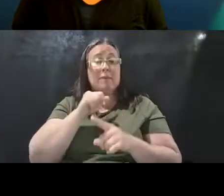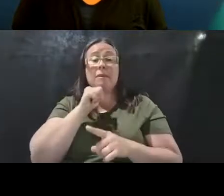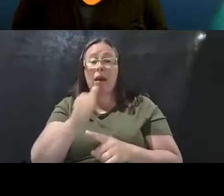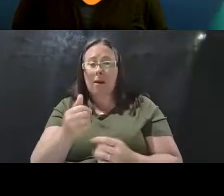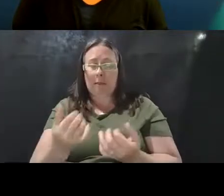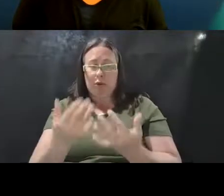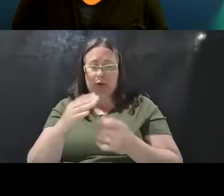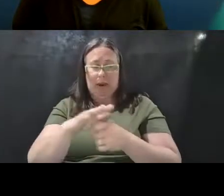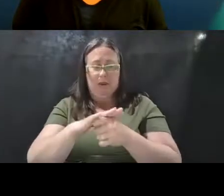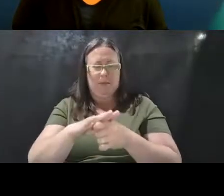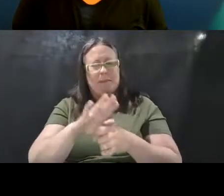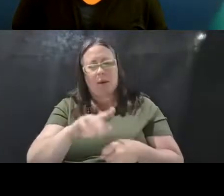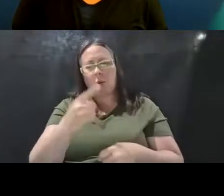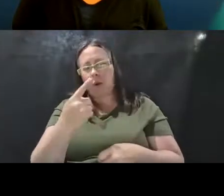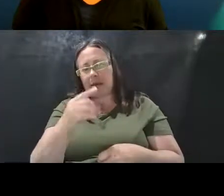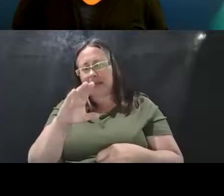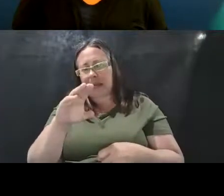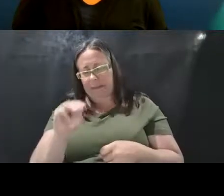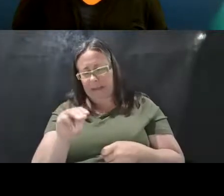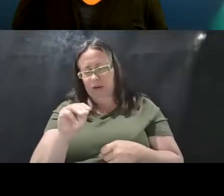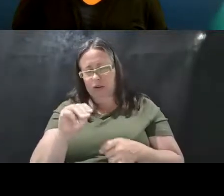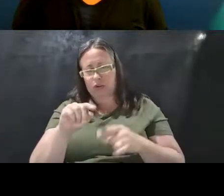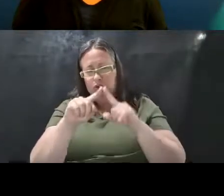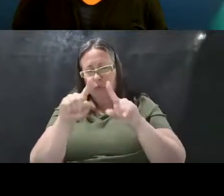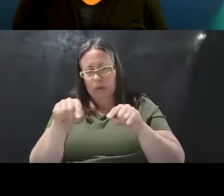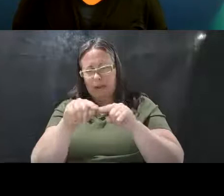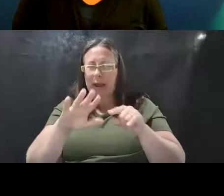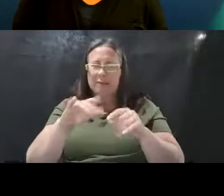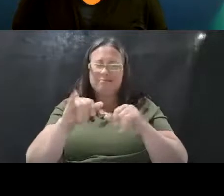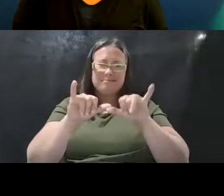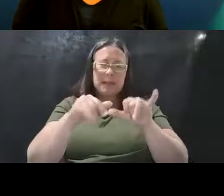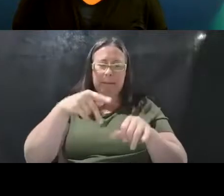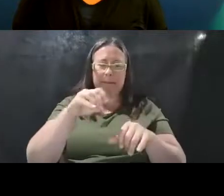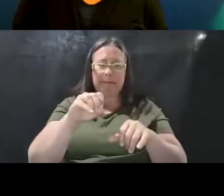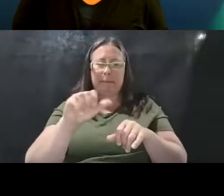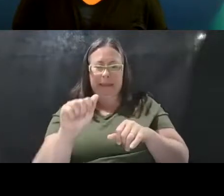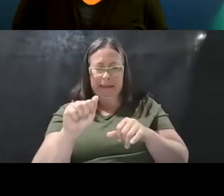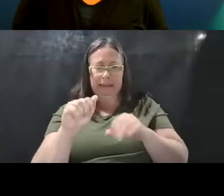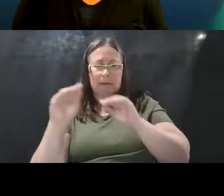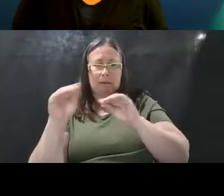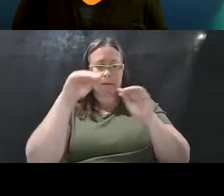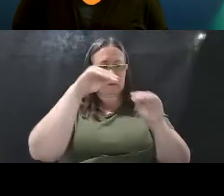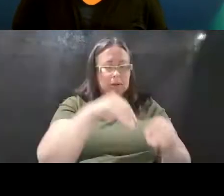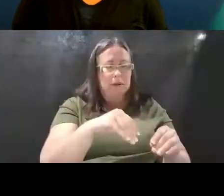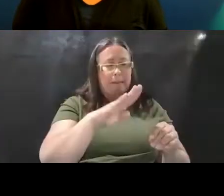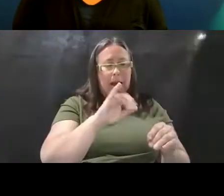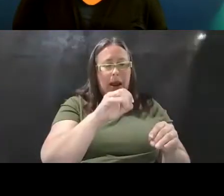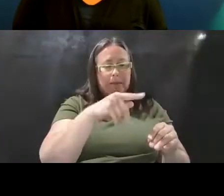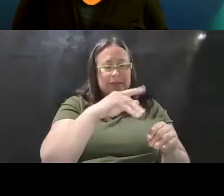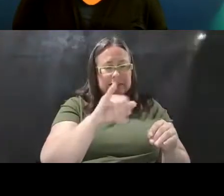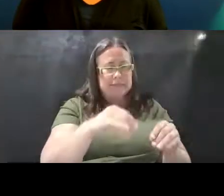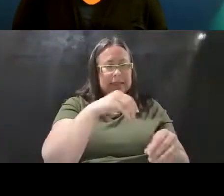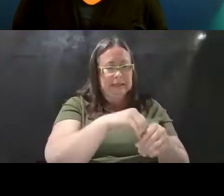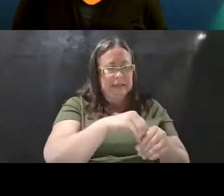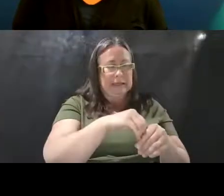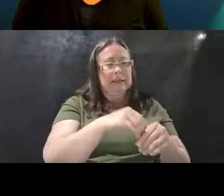1 centimeter square, about the size of a pea. Place the biopsy in this well that's heated. There's an